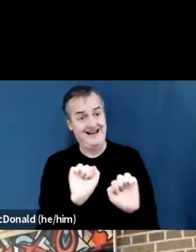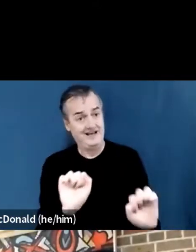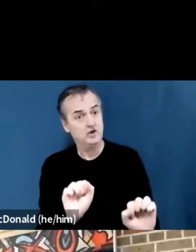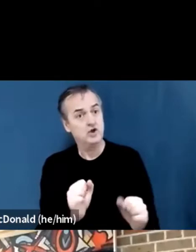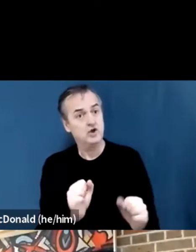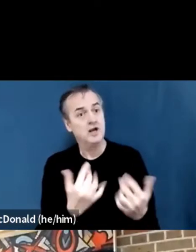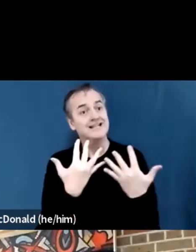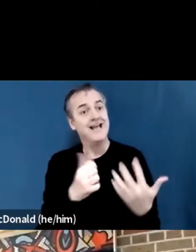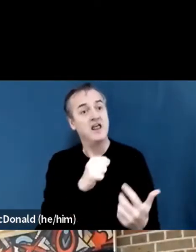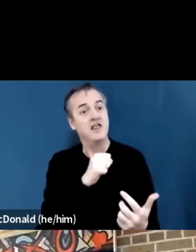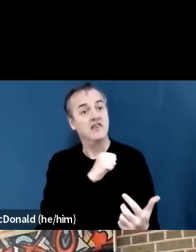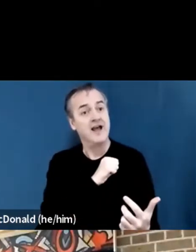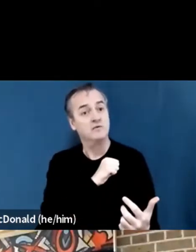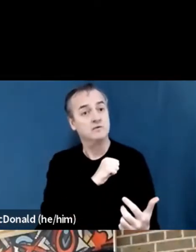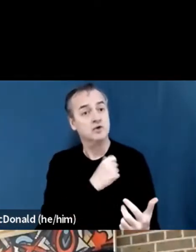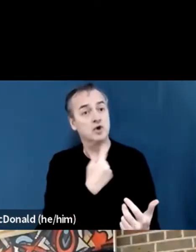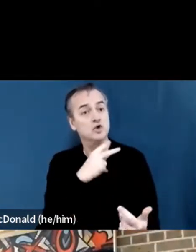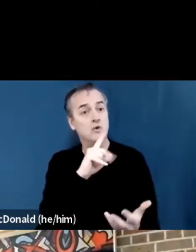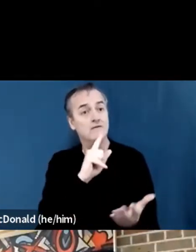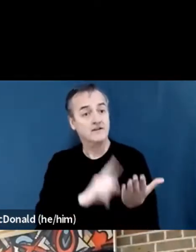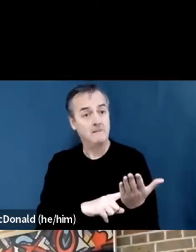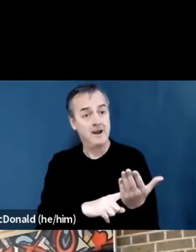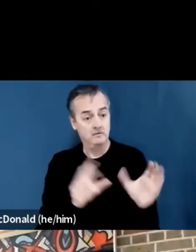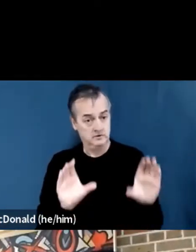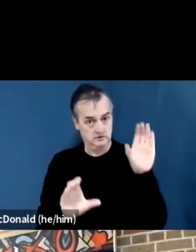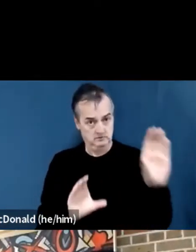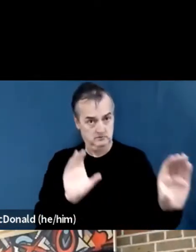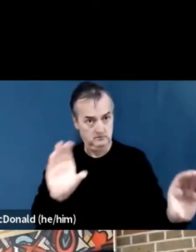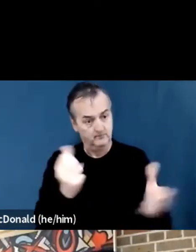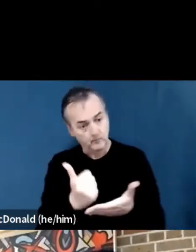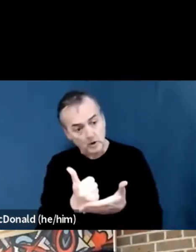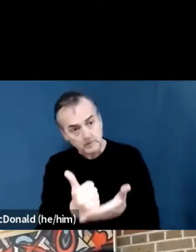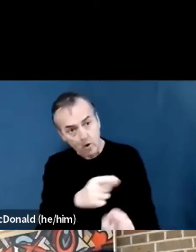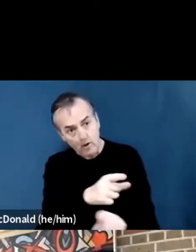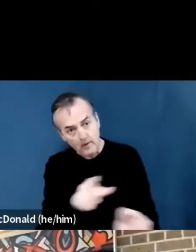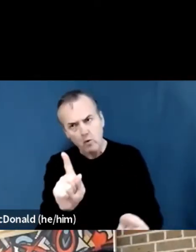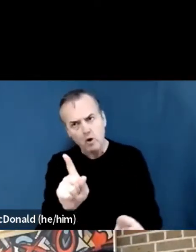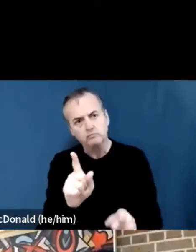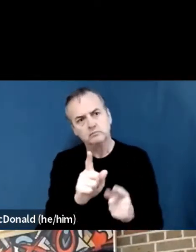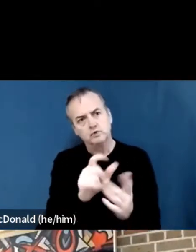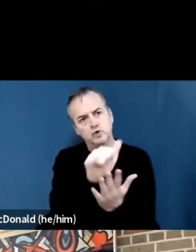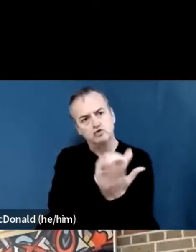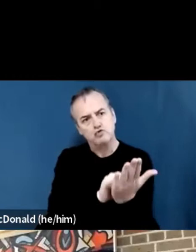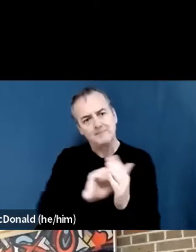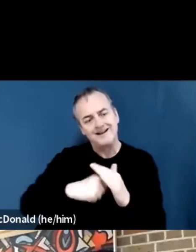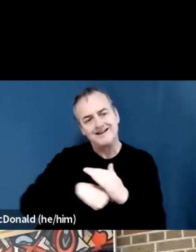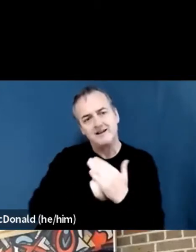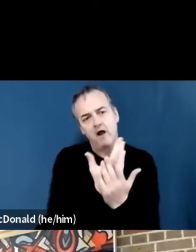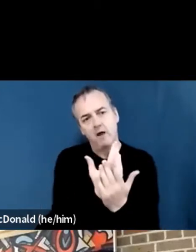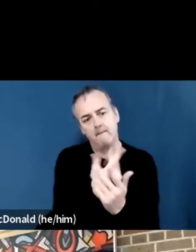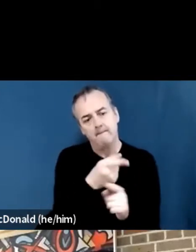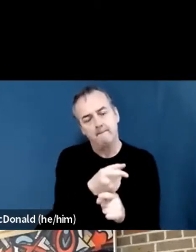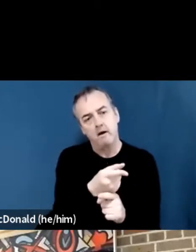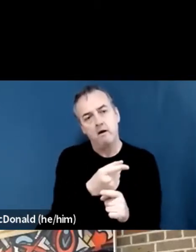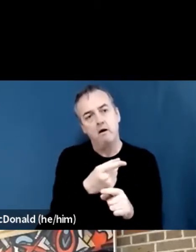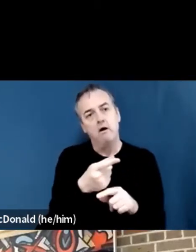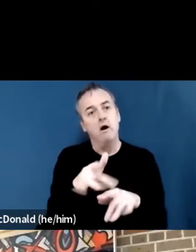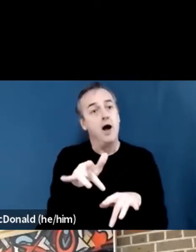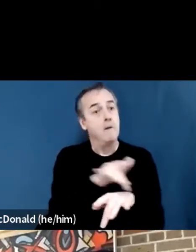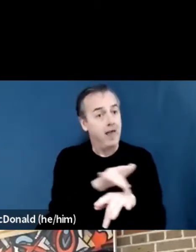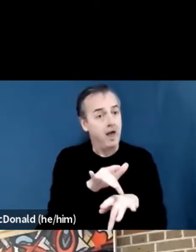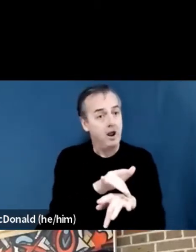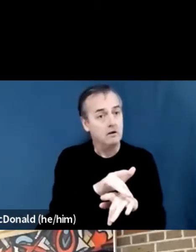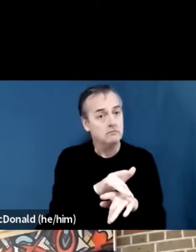£10,250. That bursary is going to support those writers to develop a 20-minute screenplay and a 70-minute stage